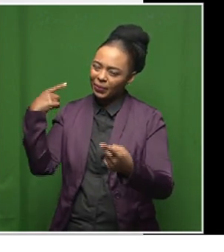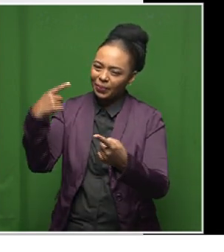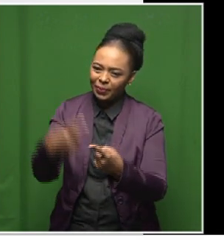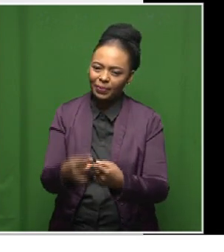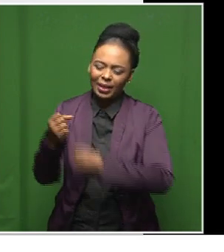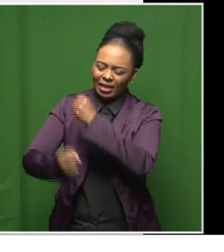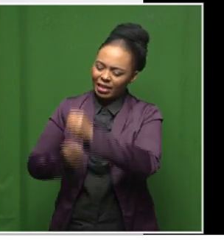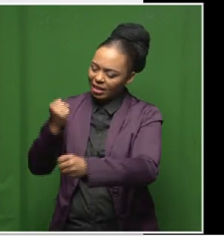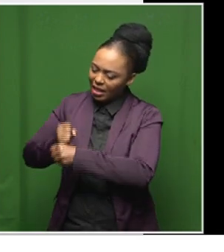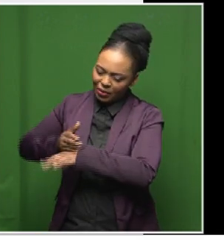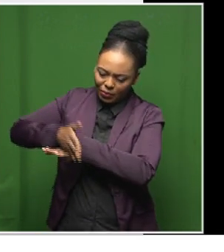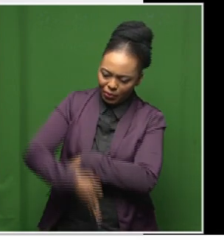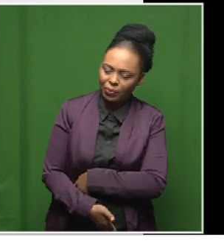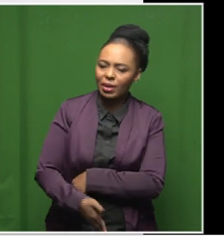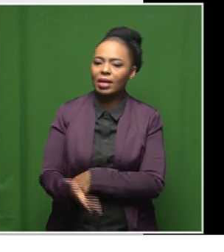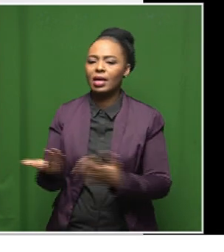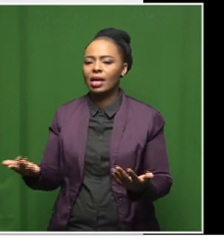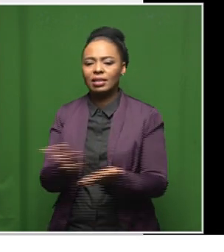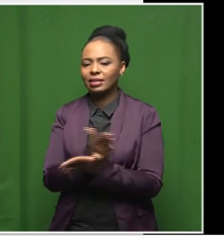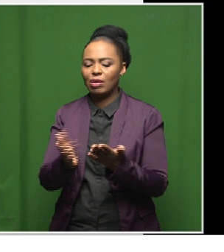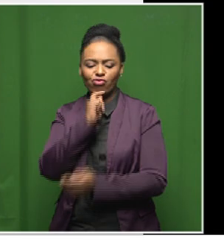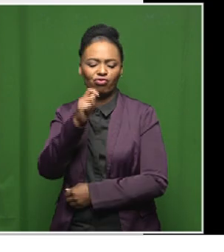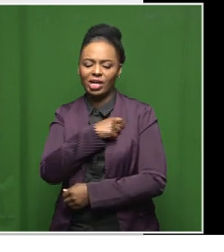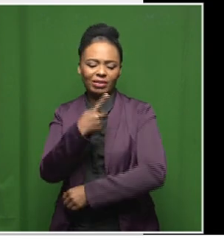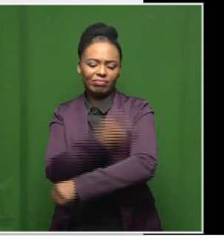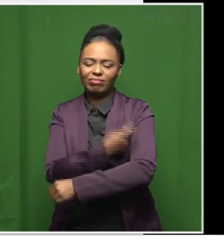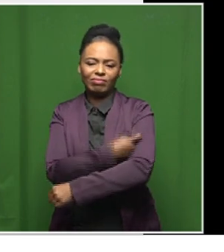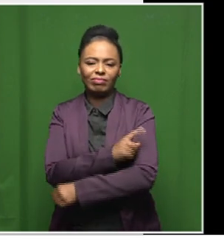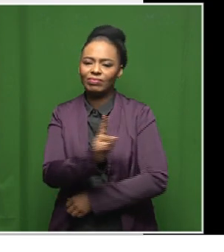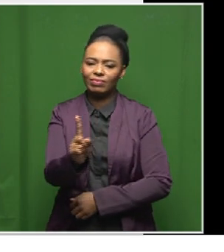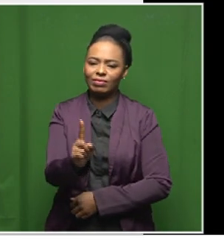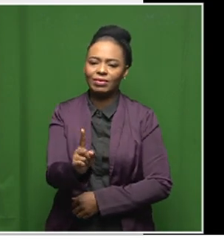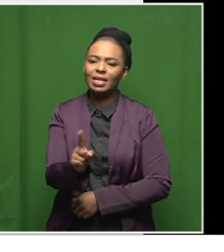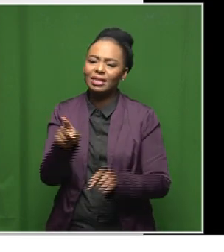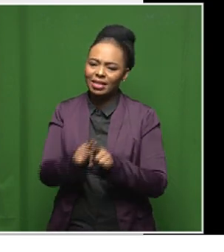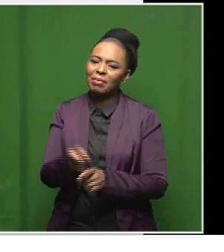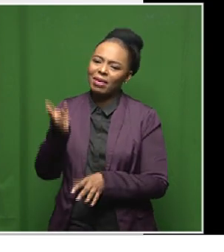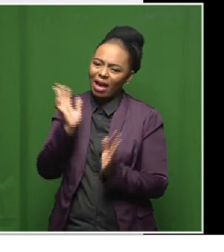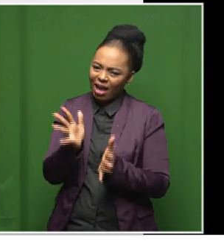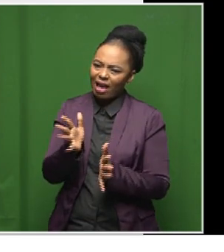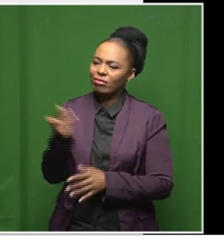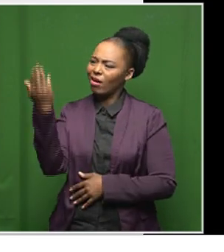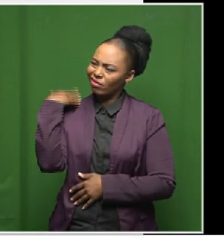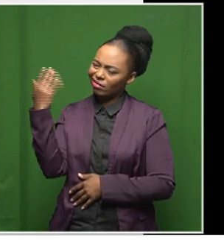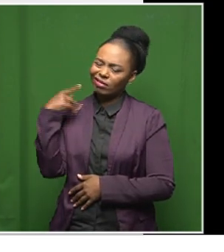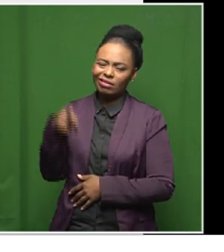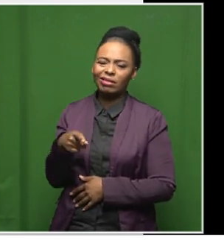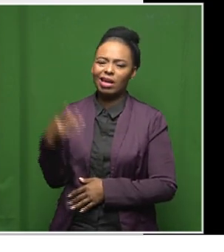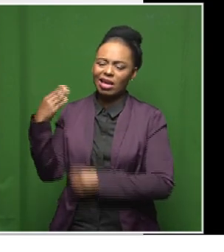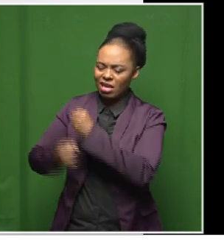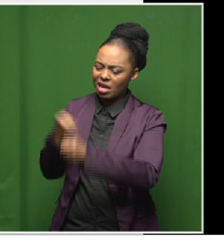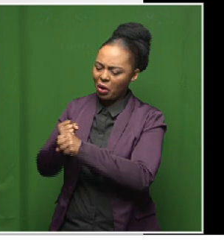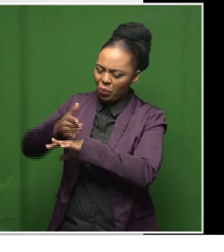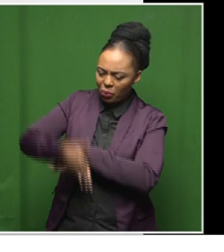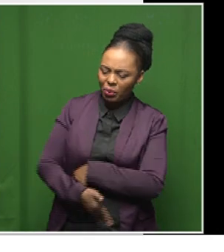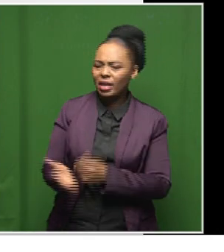many decades. Even with the vaccines that we have been using for many decades, there are still, lack of confidence